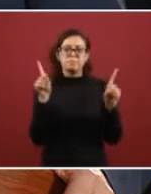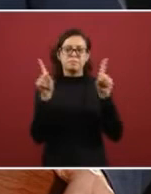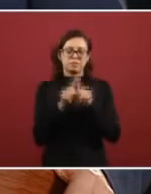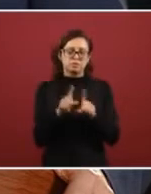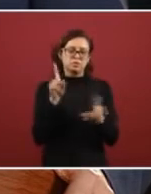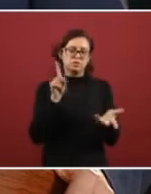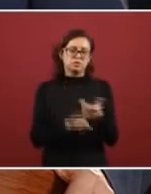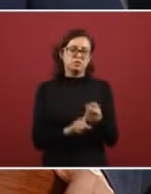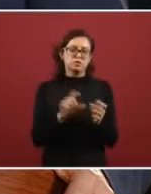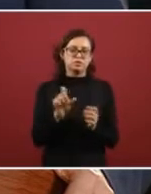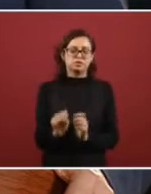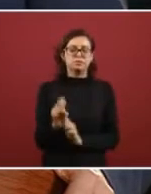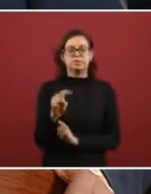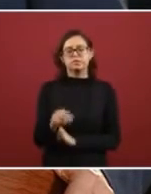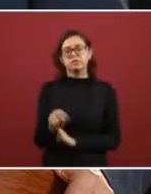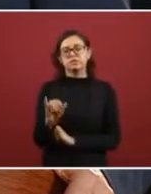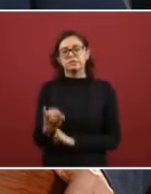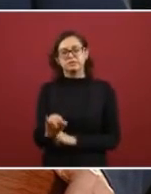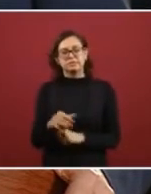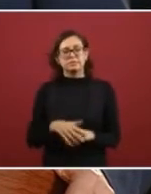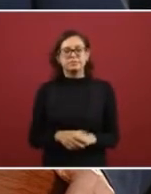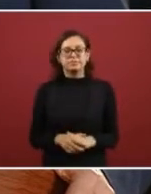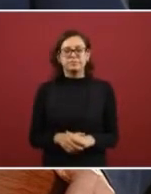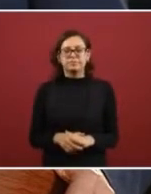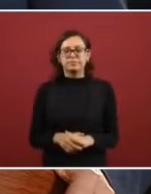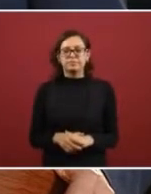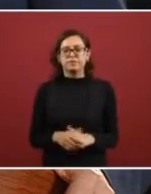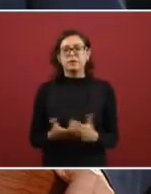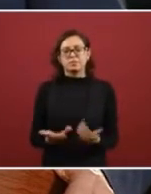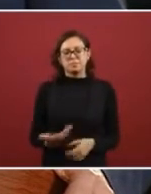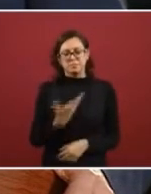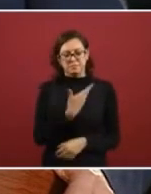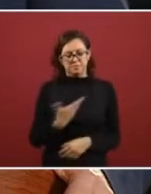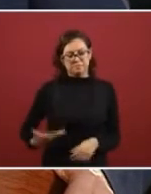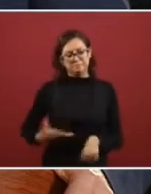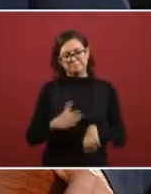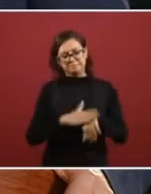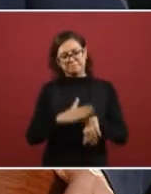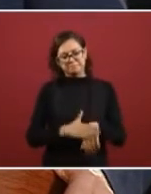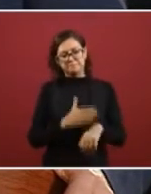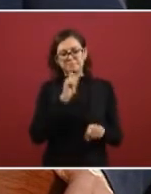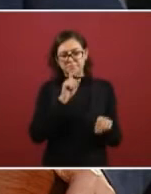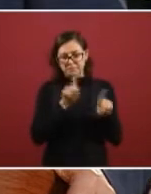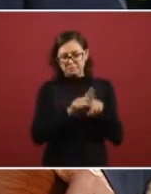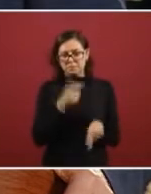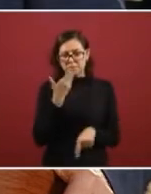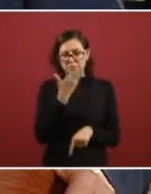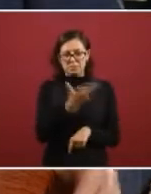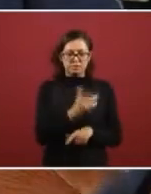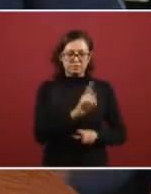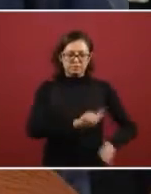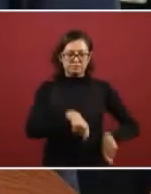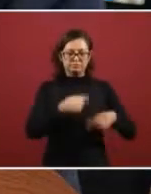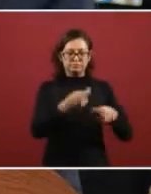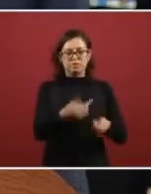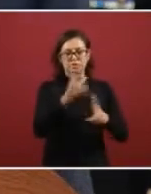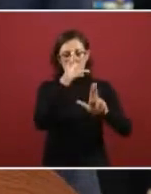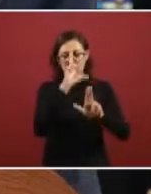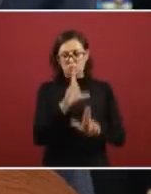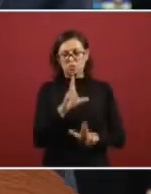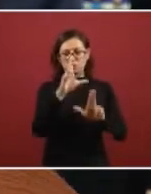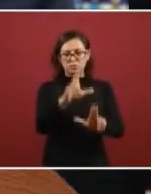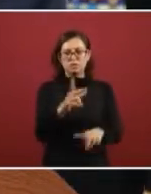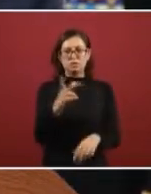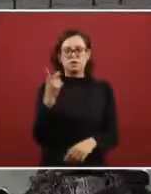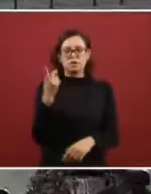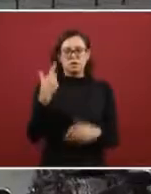they're going to be stimulating that in the colleges and also investigators, and they're asking the president to give